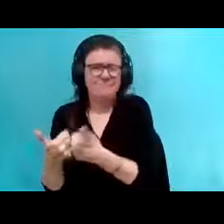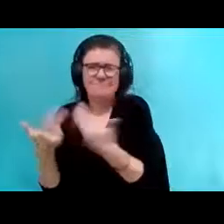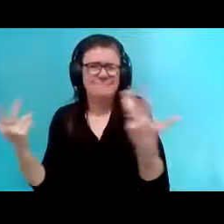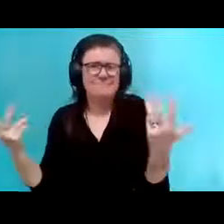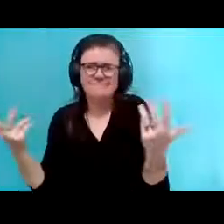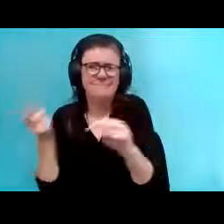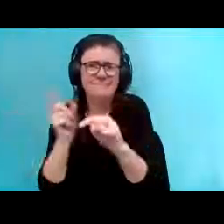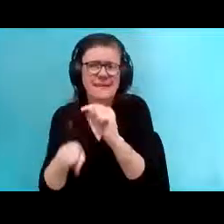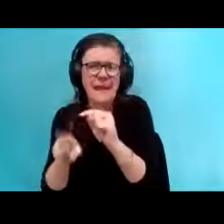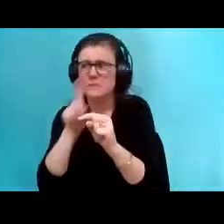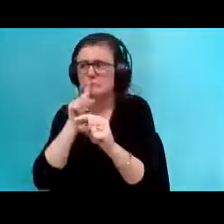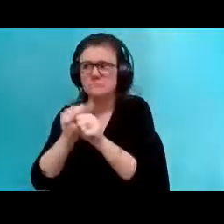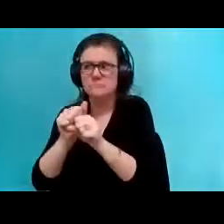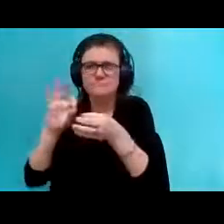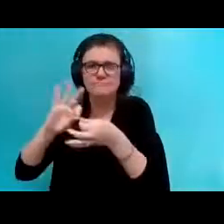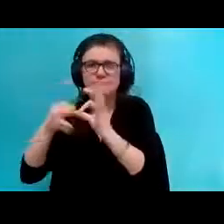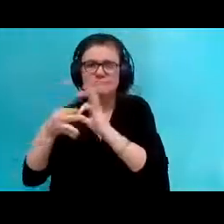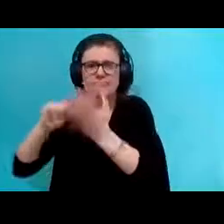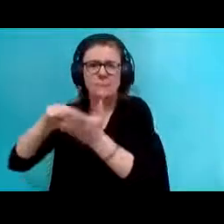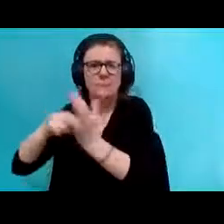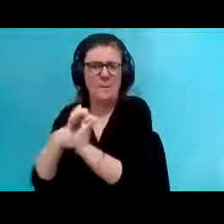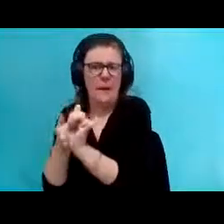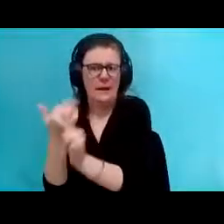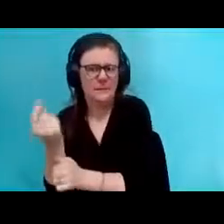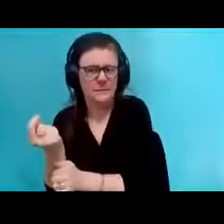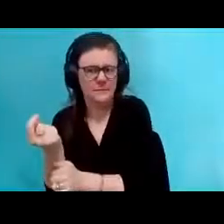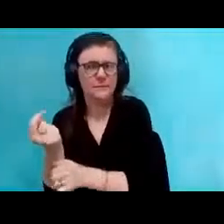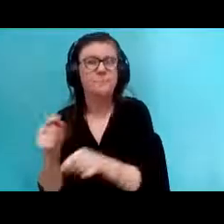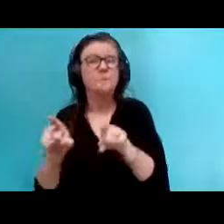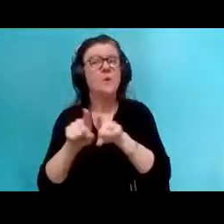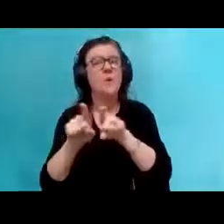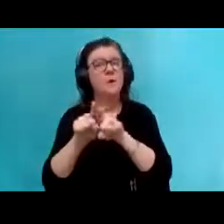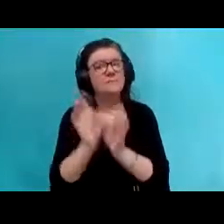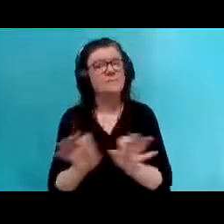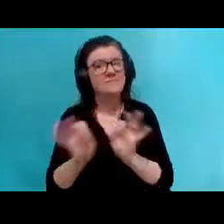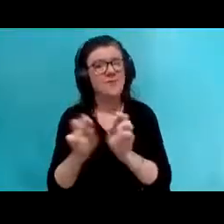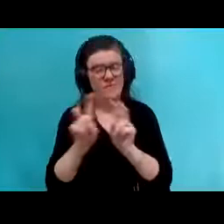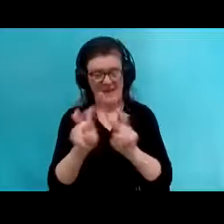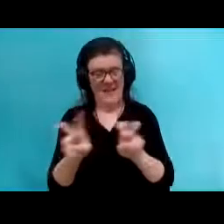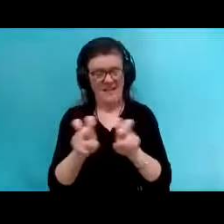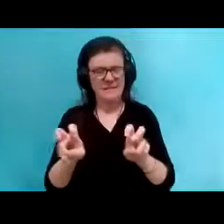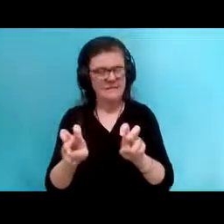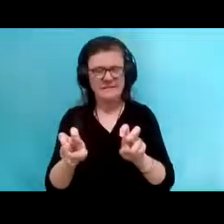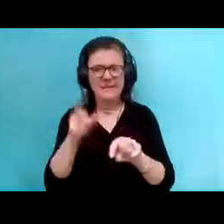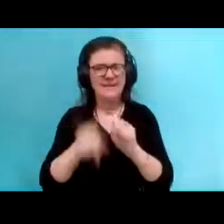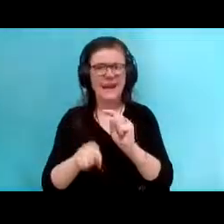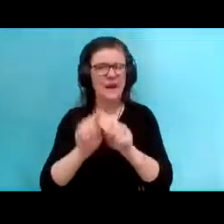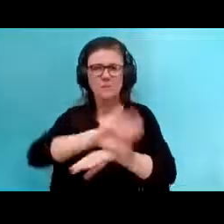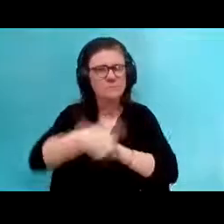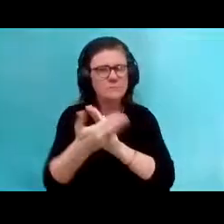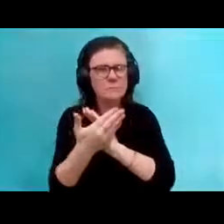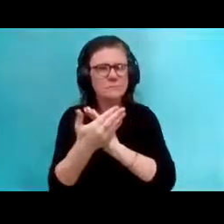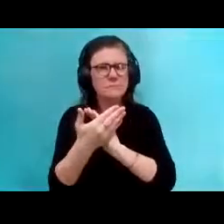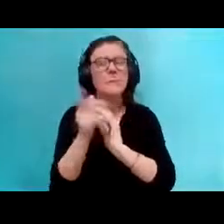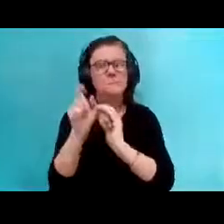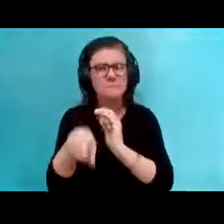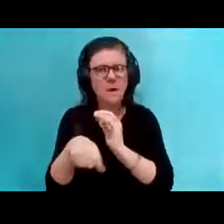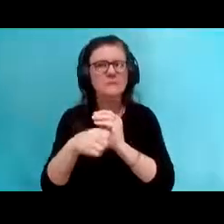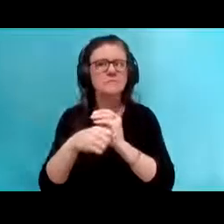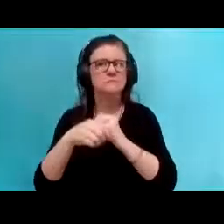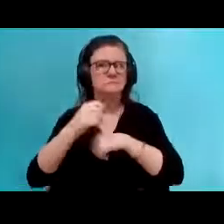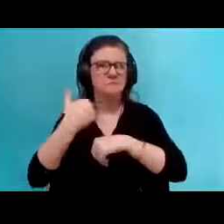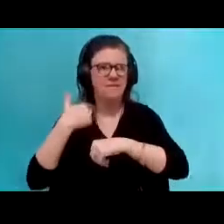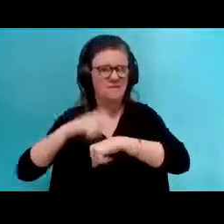interpret it. Secondly, sufficient time needs to be allocated for the analysis. It is important to explore these trends and the